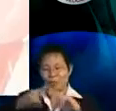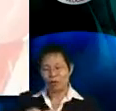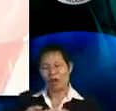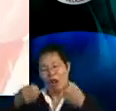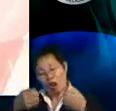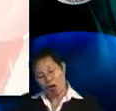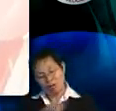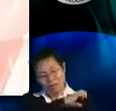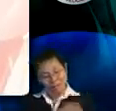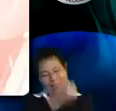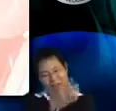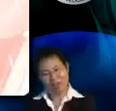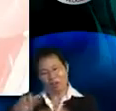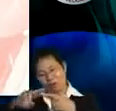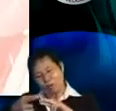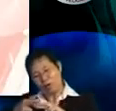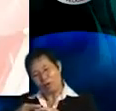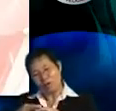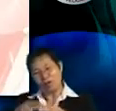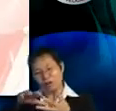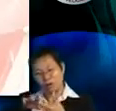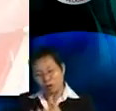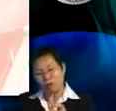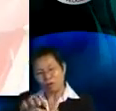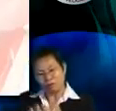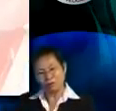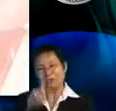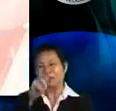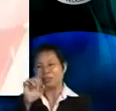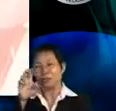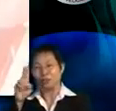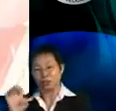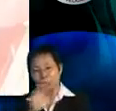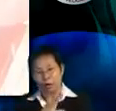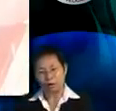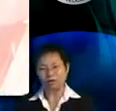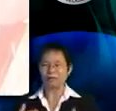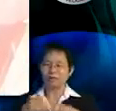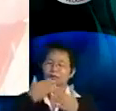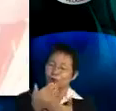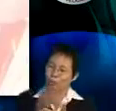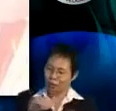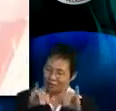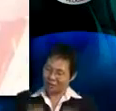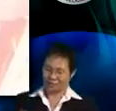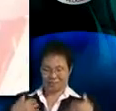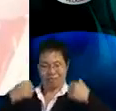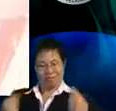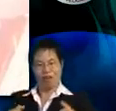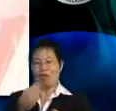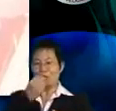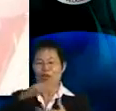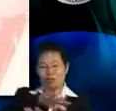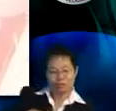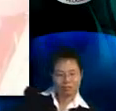lost energy, to repair worn-out tissues, for growth, and in general, for staying healthy. Food contains